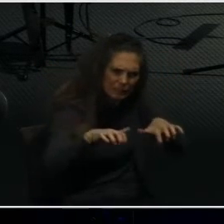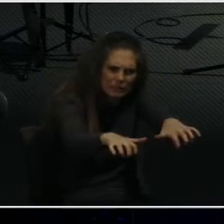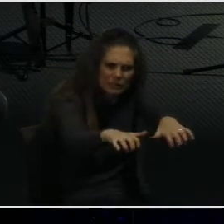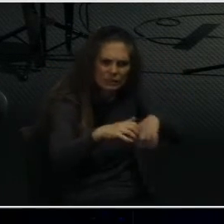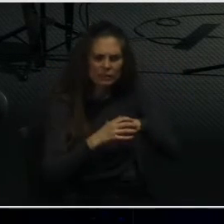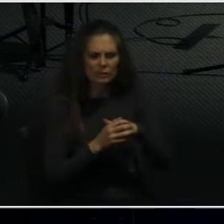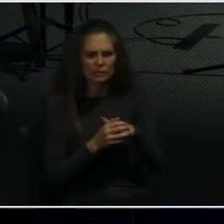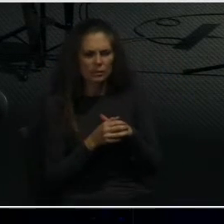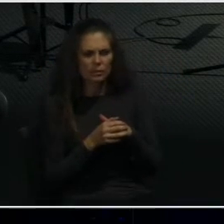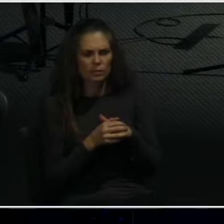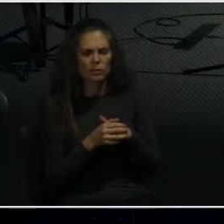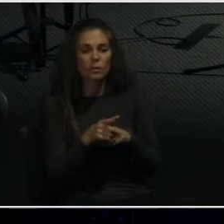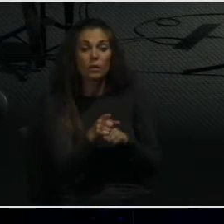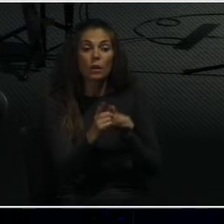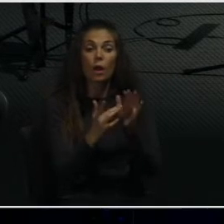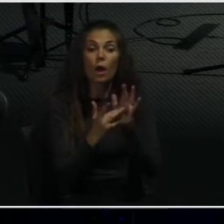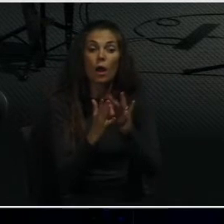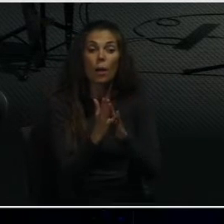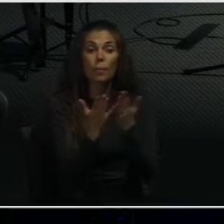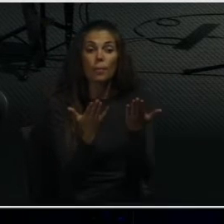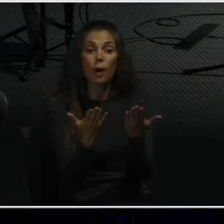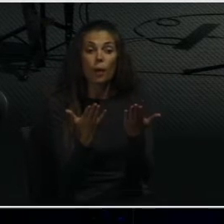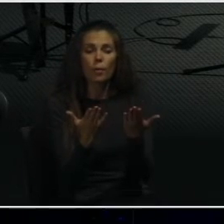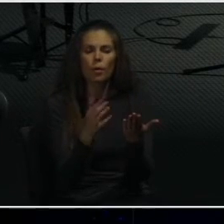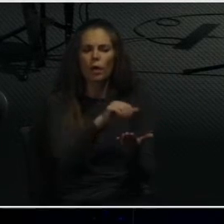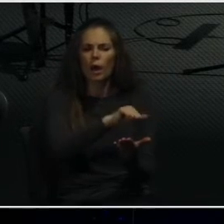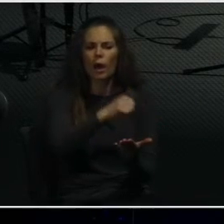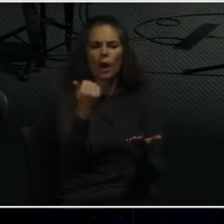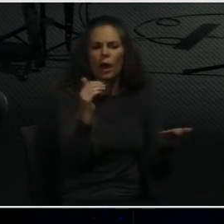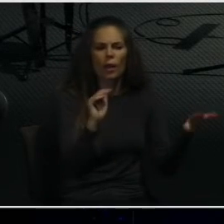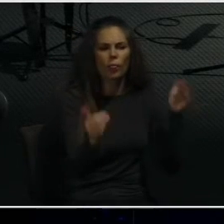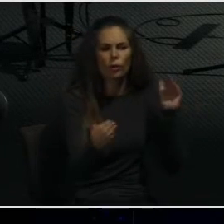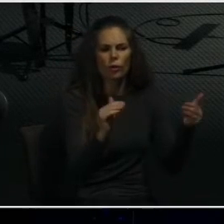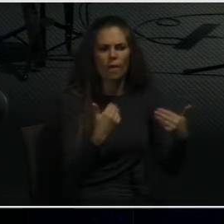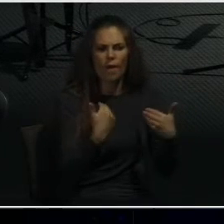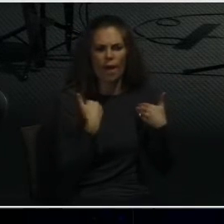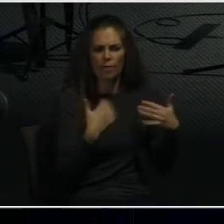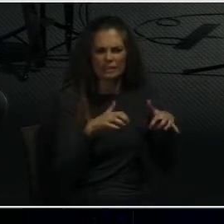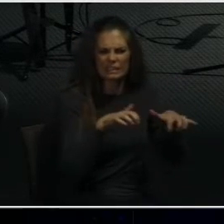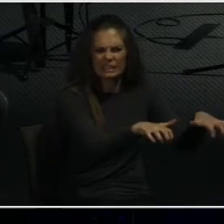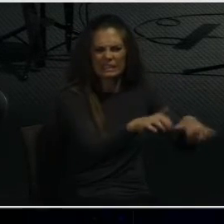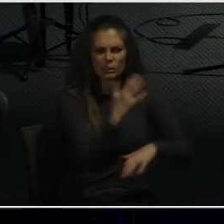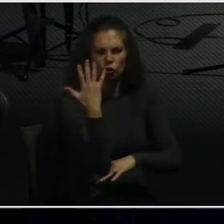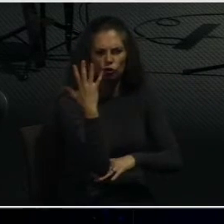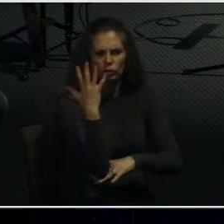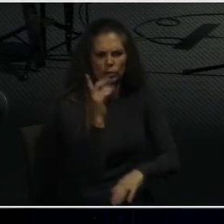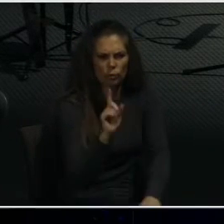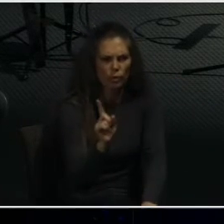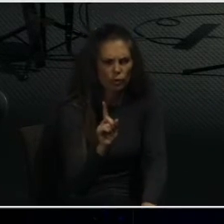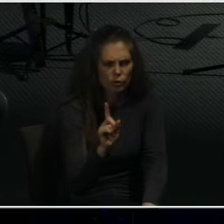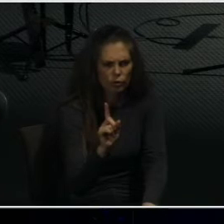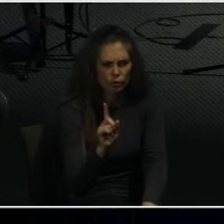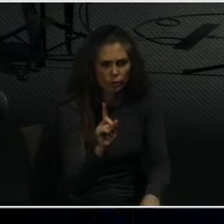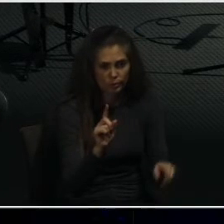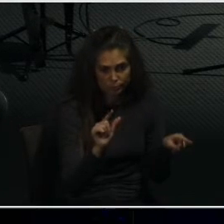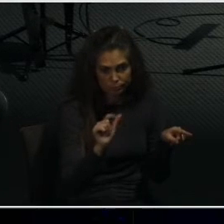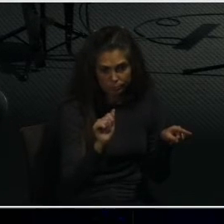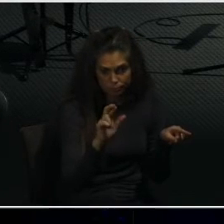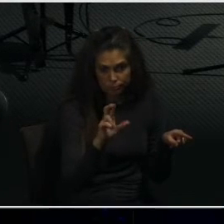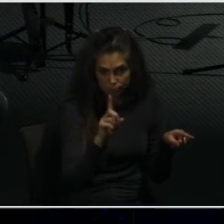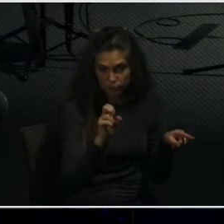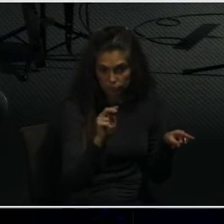Bible do we see a place with very many trees? Garden of Eden.